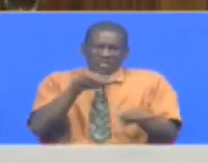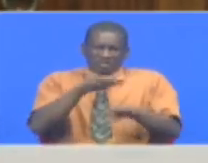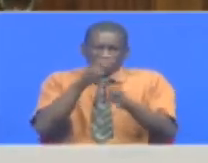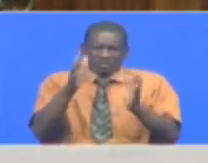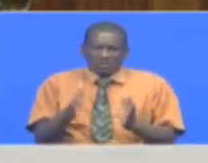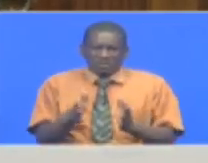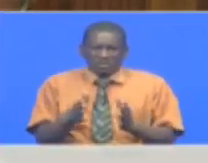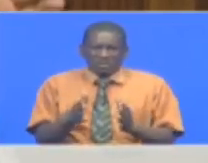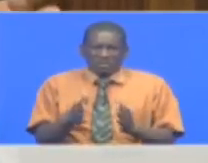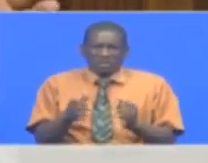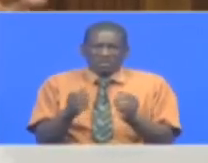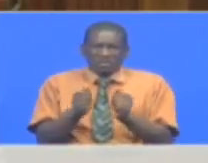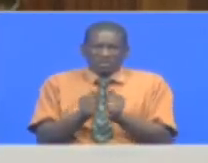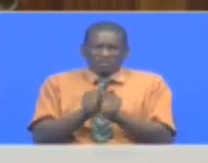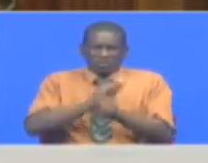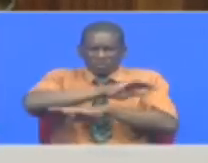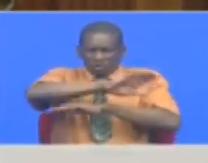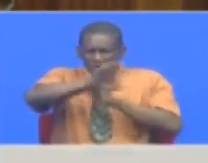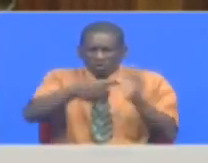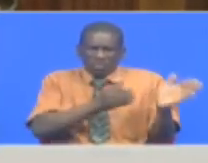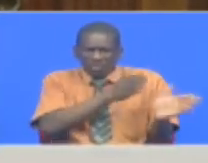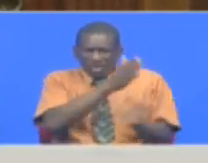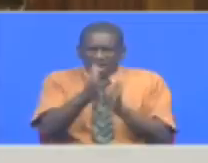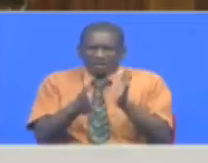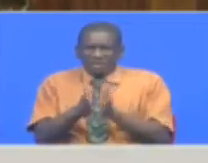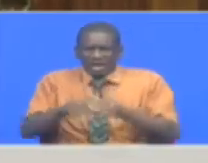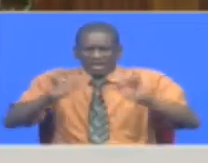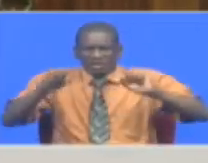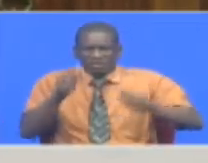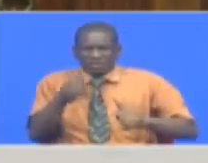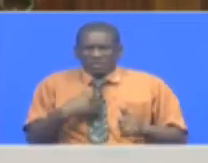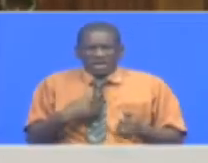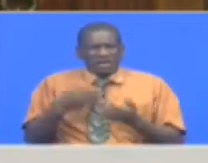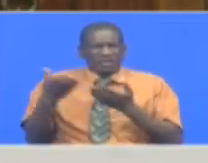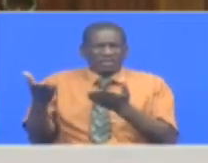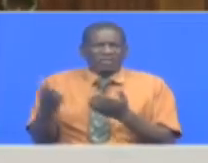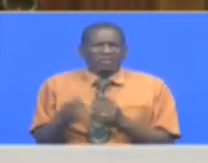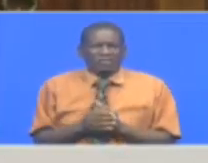Because despite all the arrangements and agreements that we had in place,